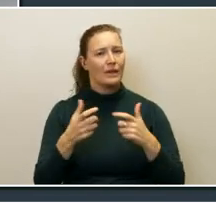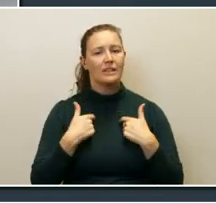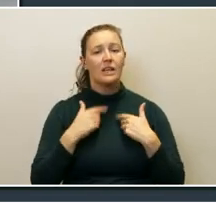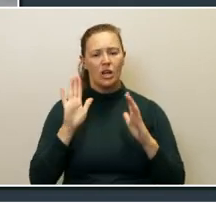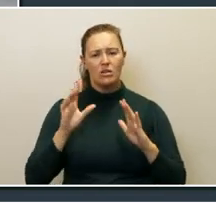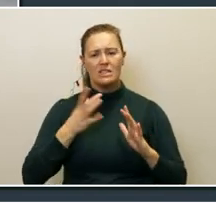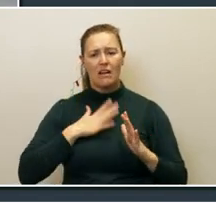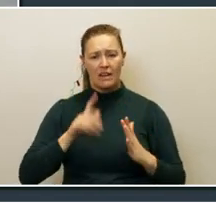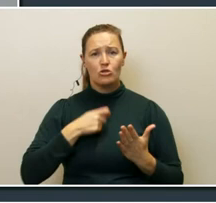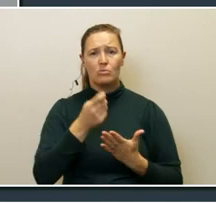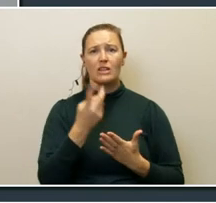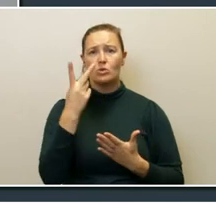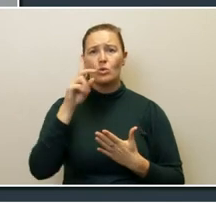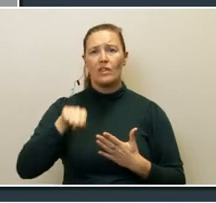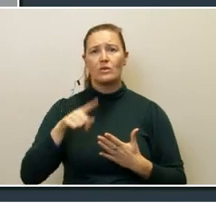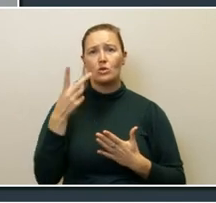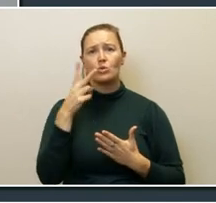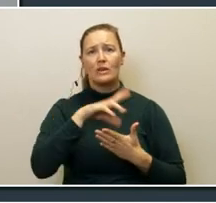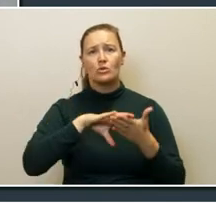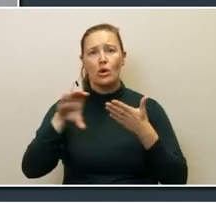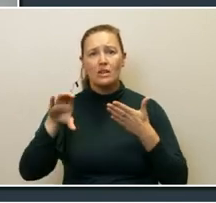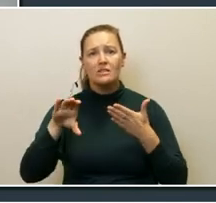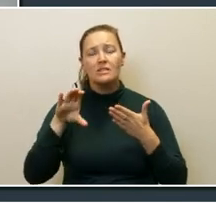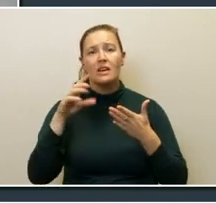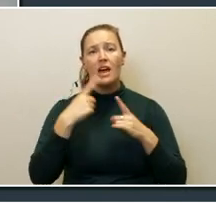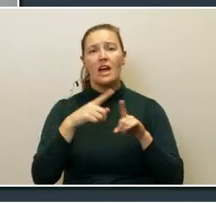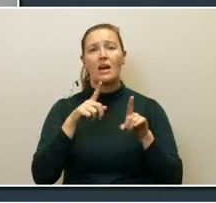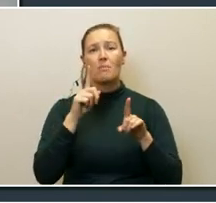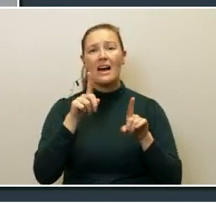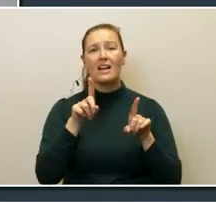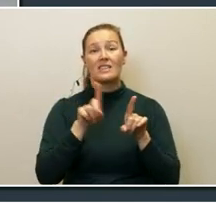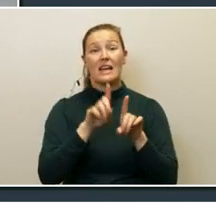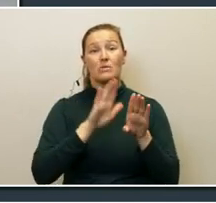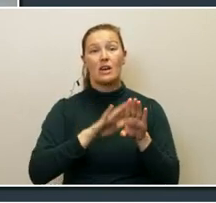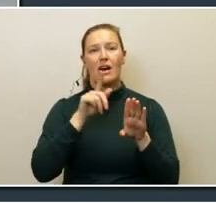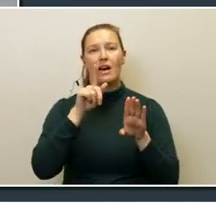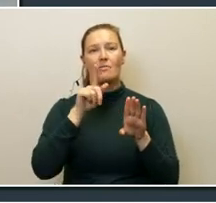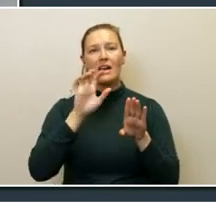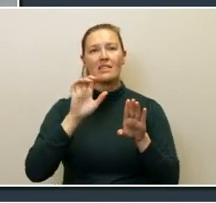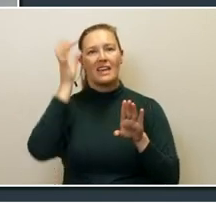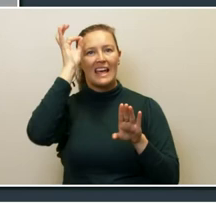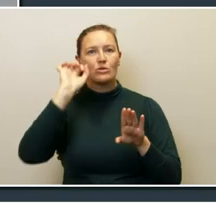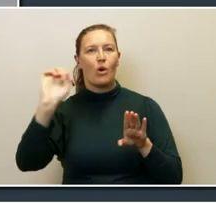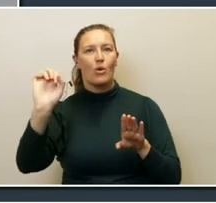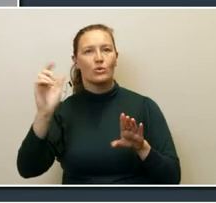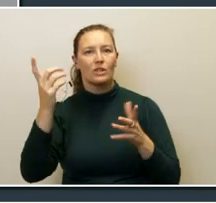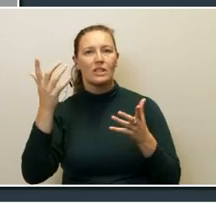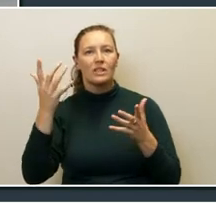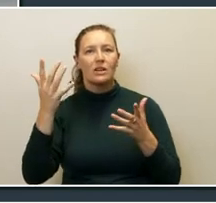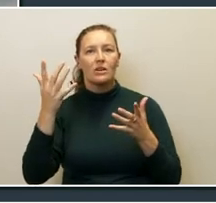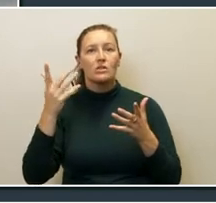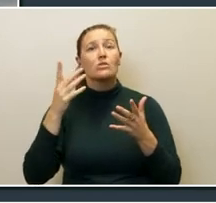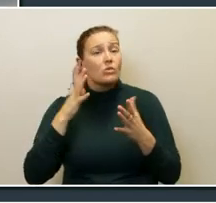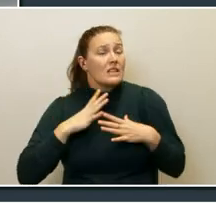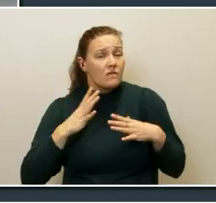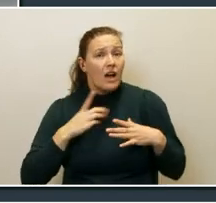$2,200 or something. And we had to sign it over to the council. We don't mind. It'll be a blessing for somebody else